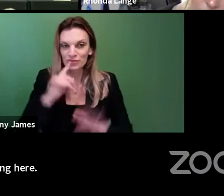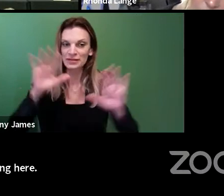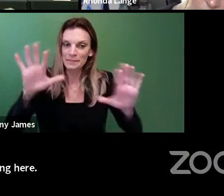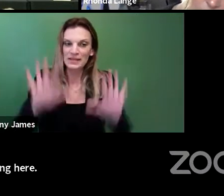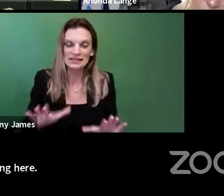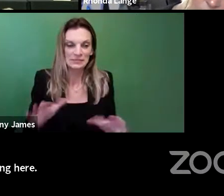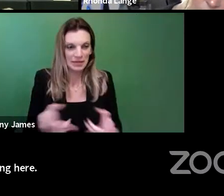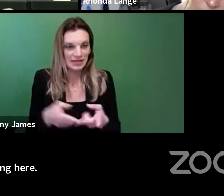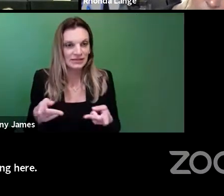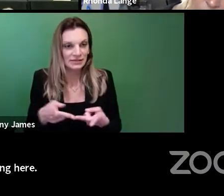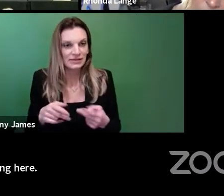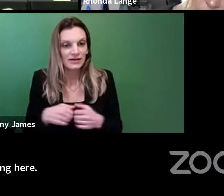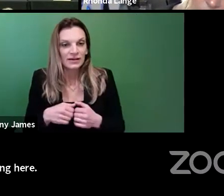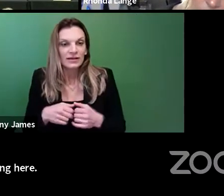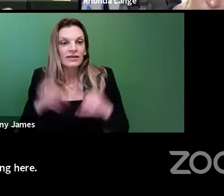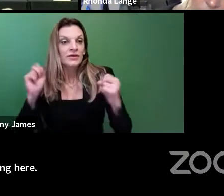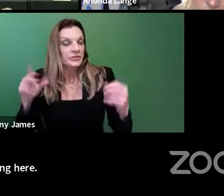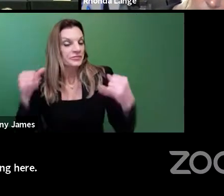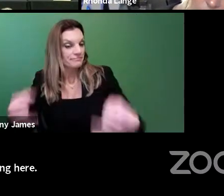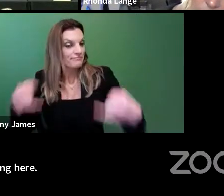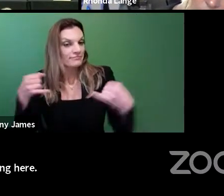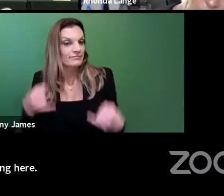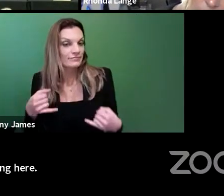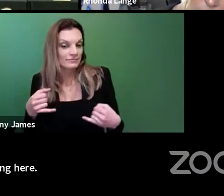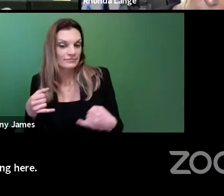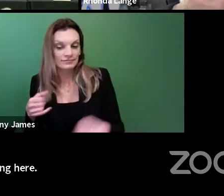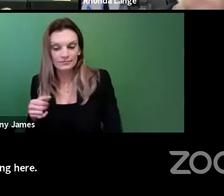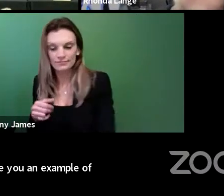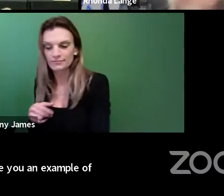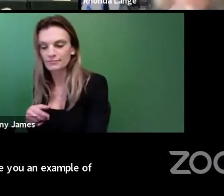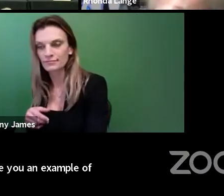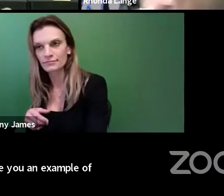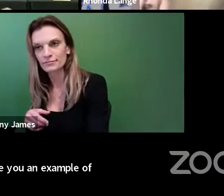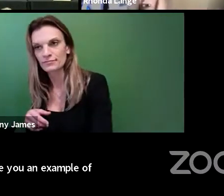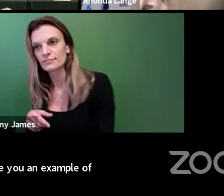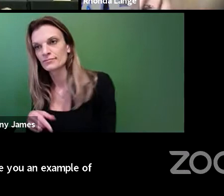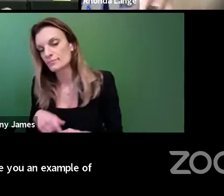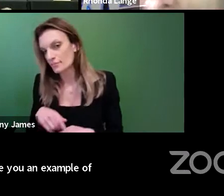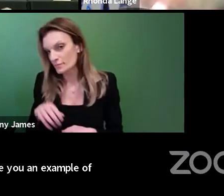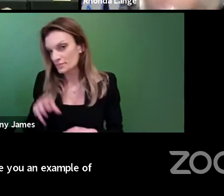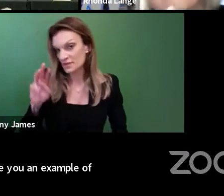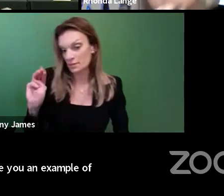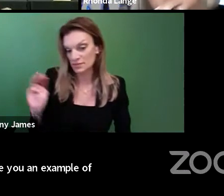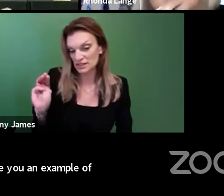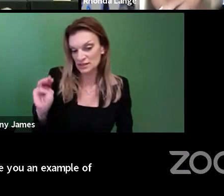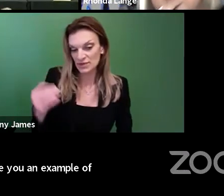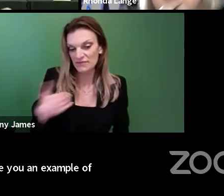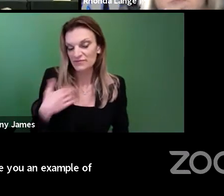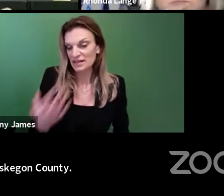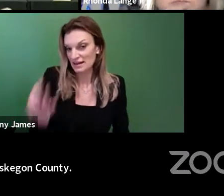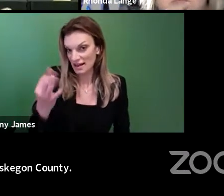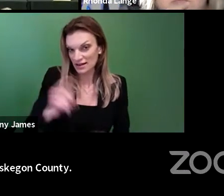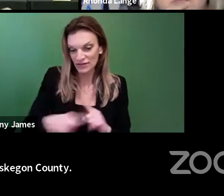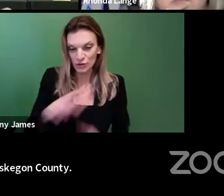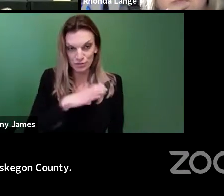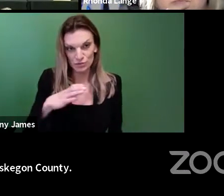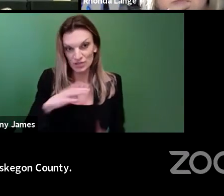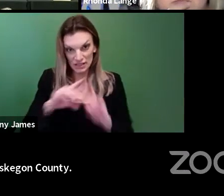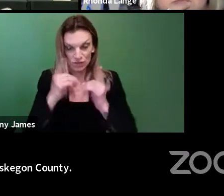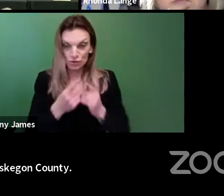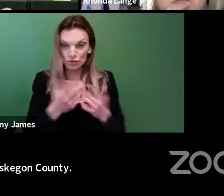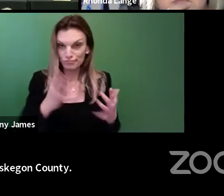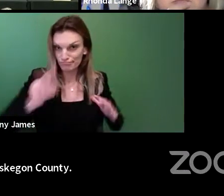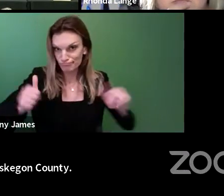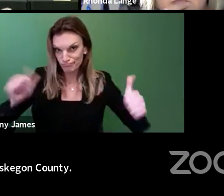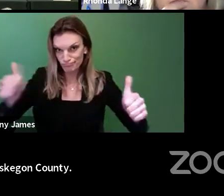I'd like to give you an example of lines drawn with bias in Muskegon County. In Muskegon, we have 9 commissioner districts that are supposed to